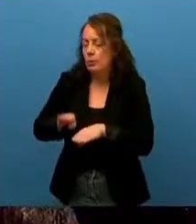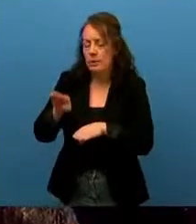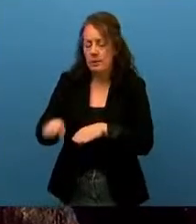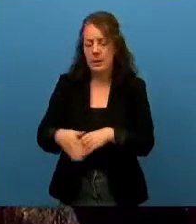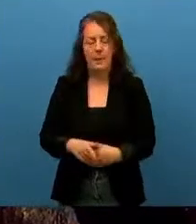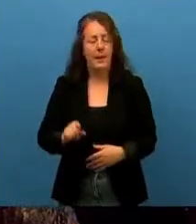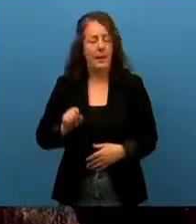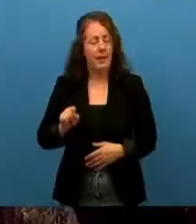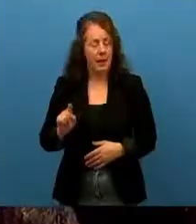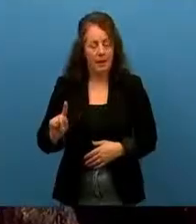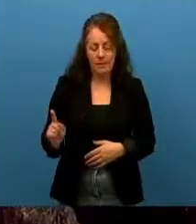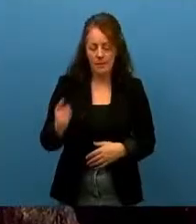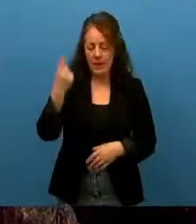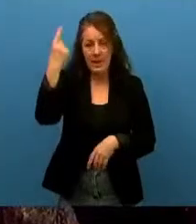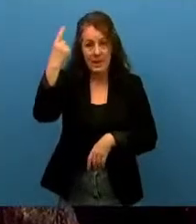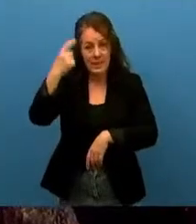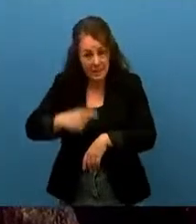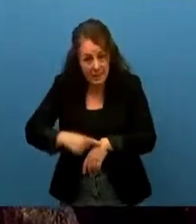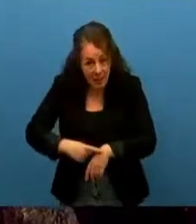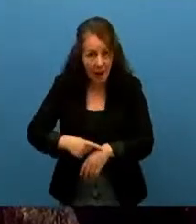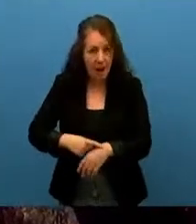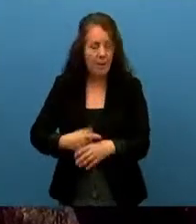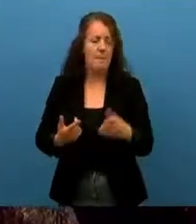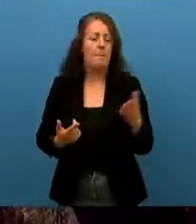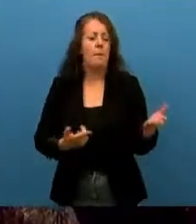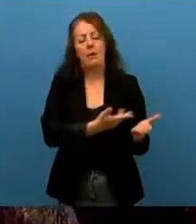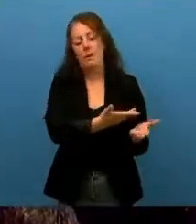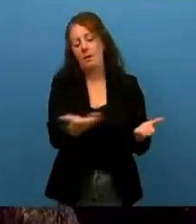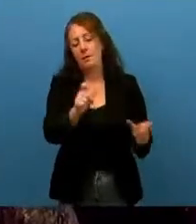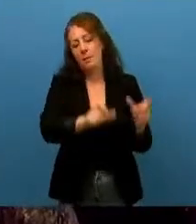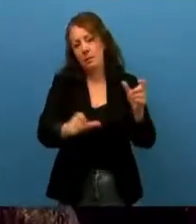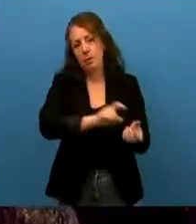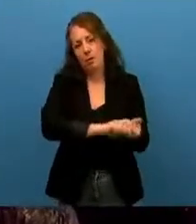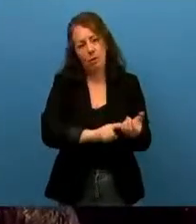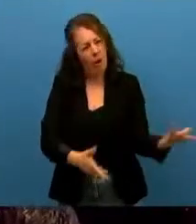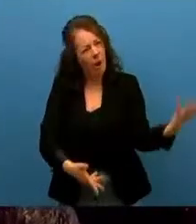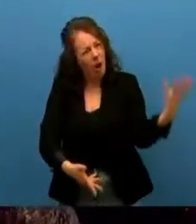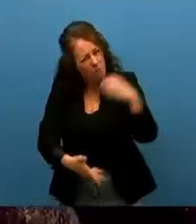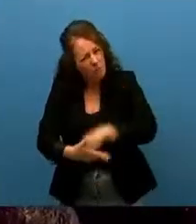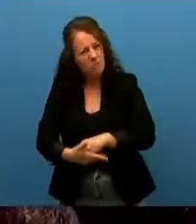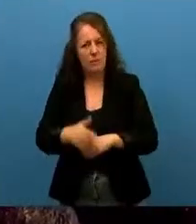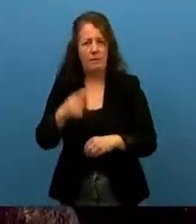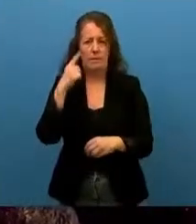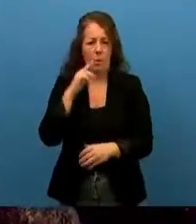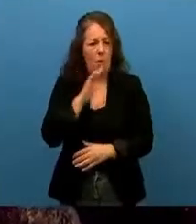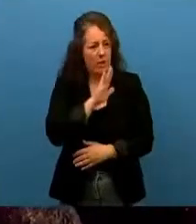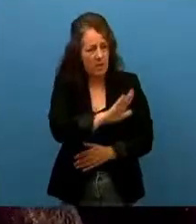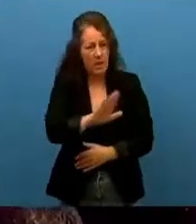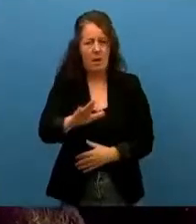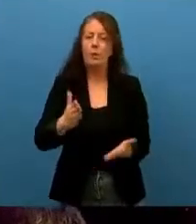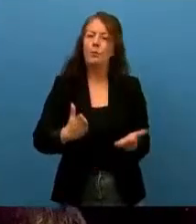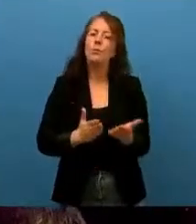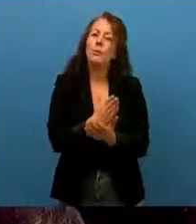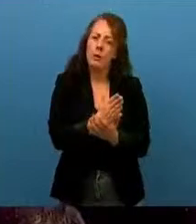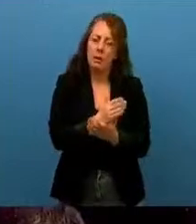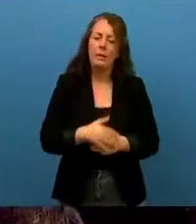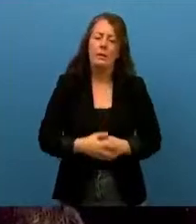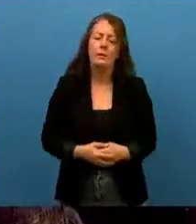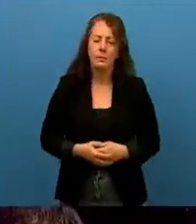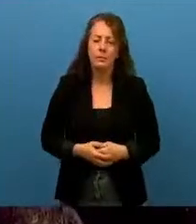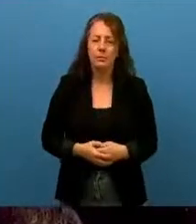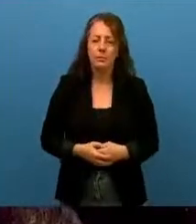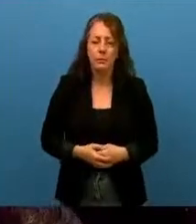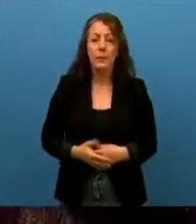participate in the work of the HRC in their own right. Moreover, throughout the intersessional meetings,